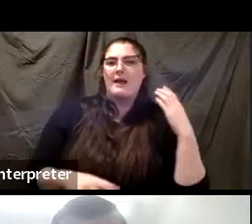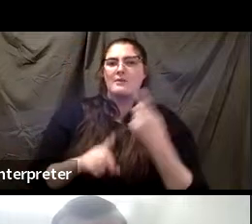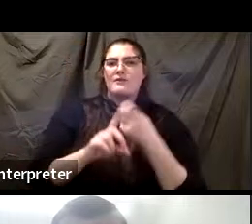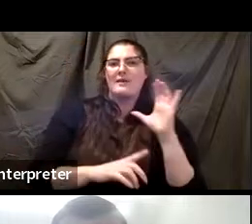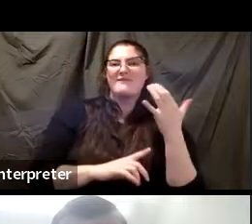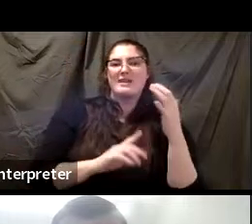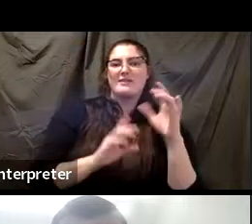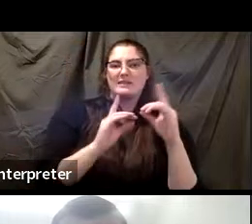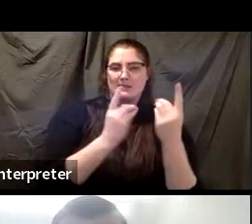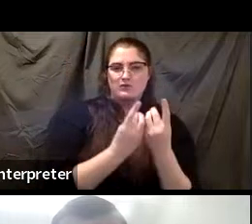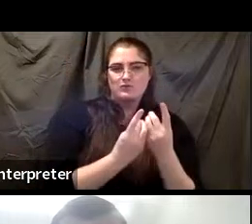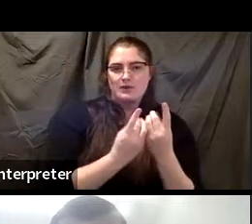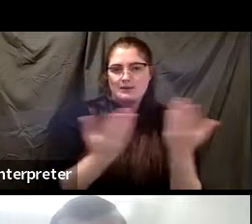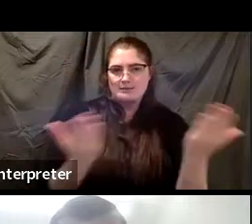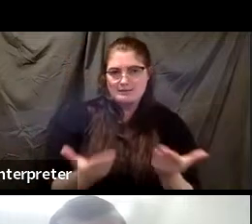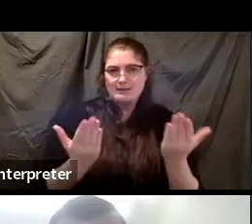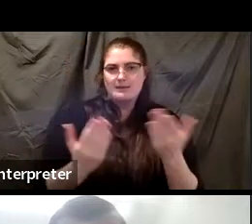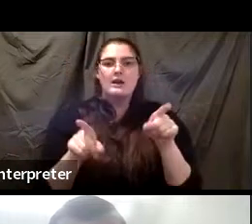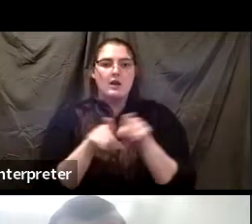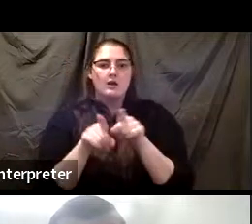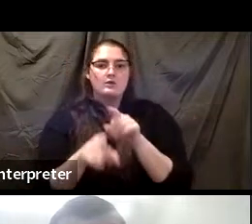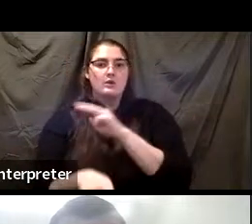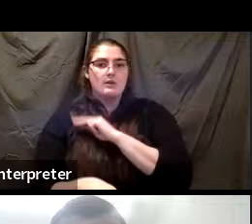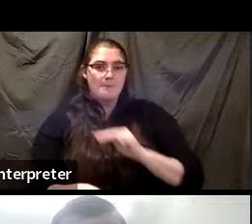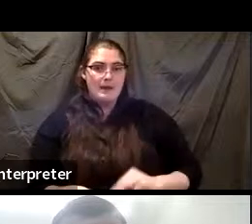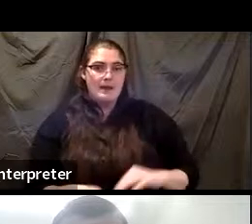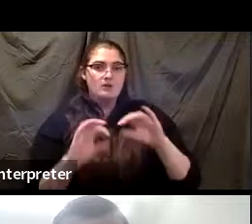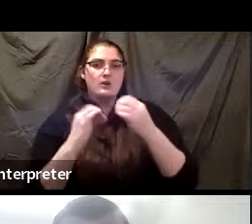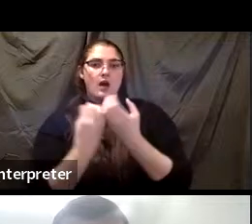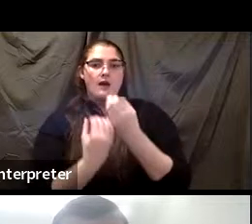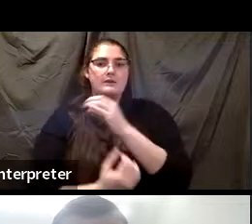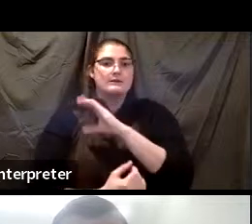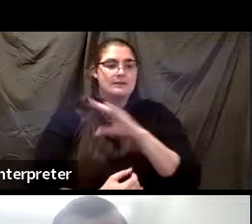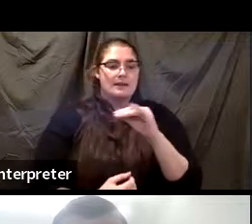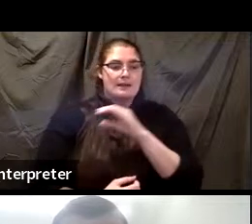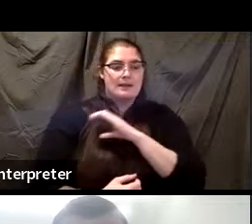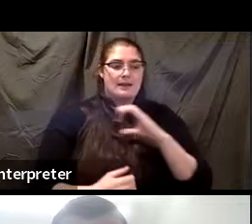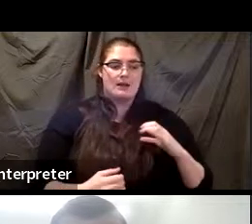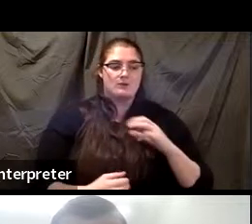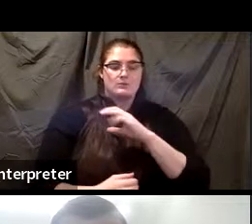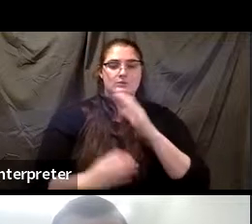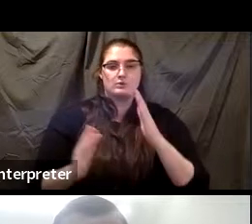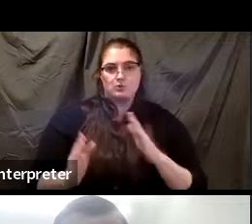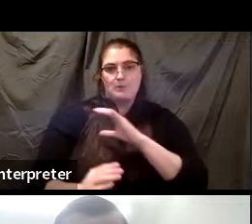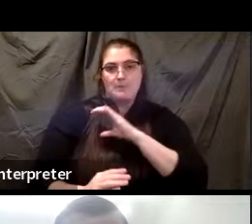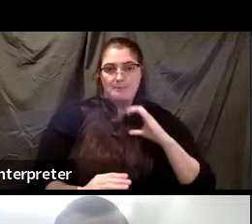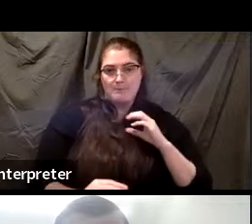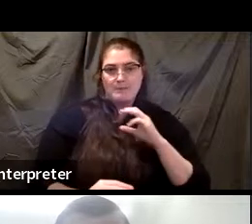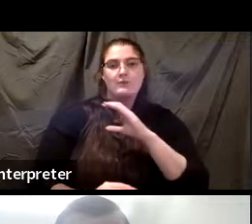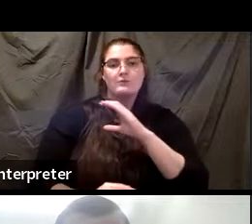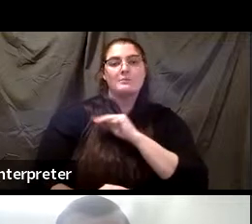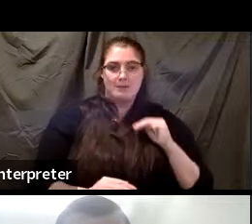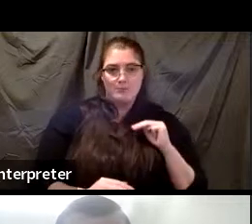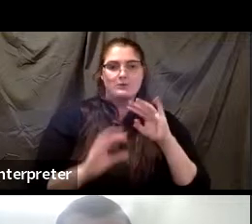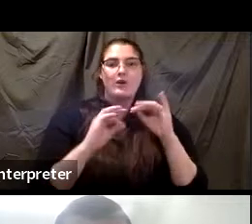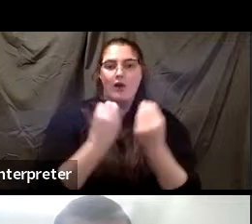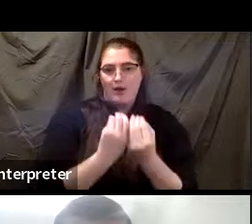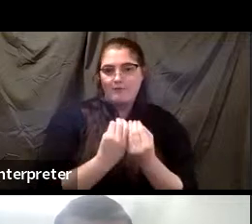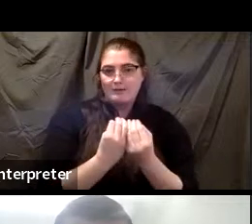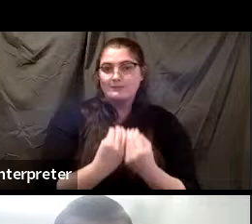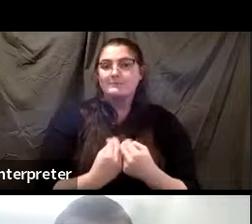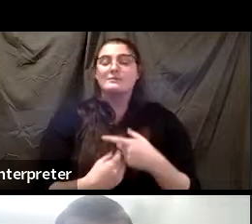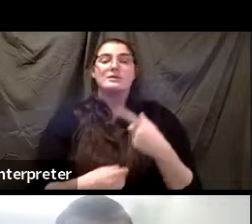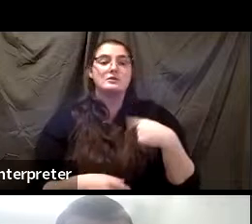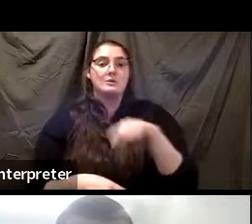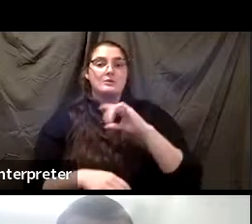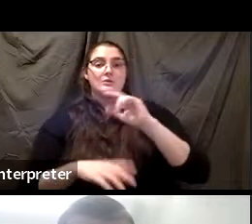attending, and also the mayor's office and the council member's office for Ward 5. So with that being said, we'll start based on roll